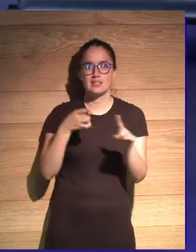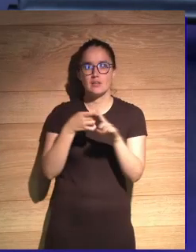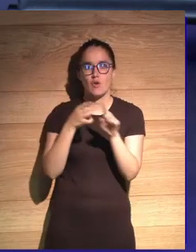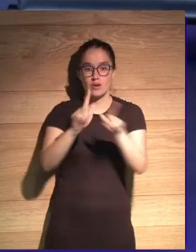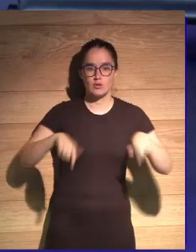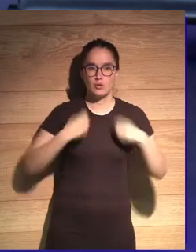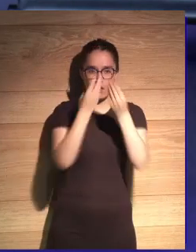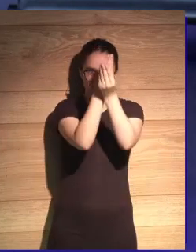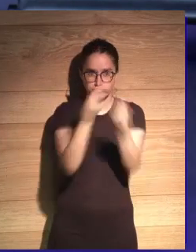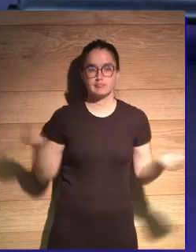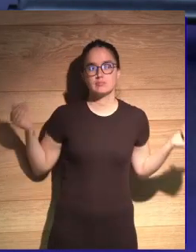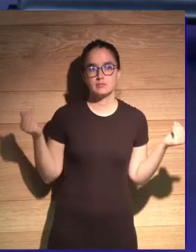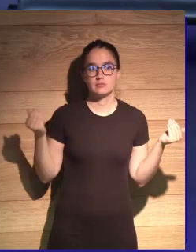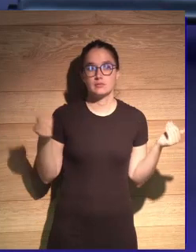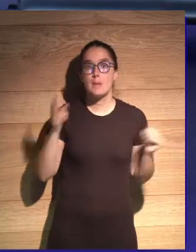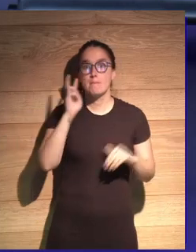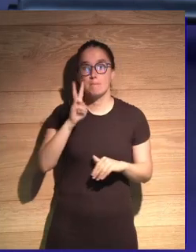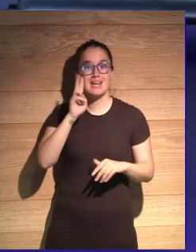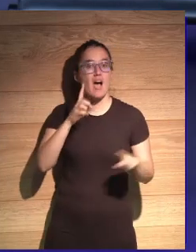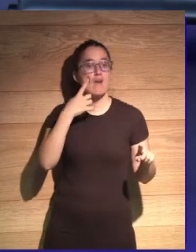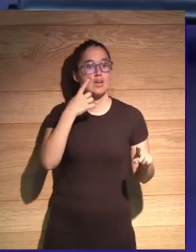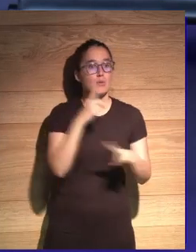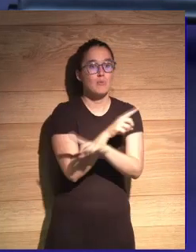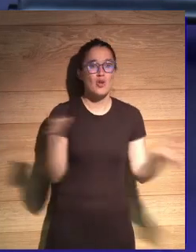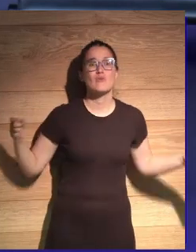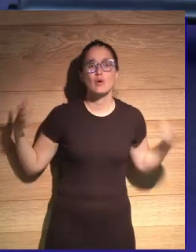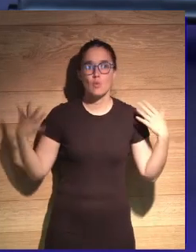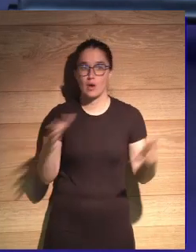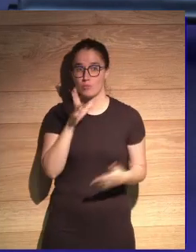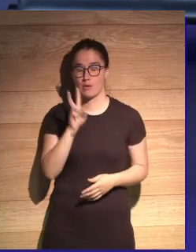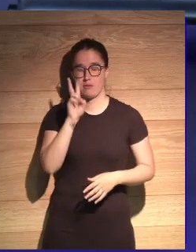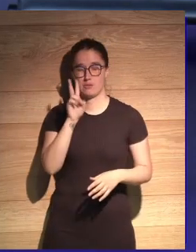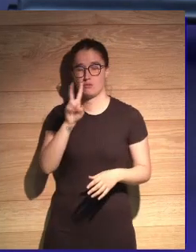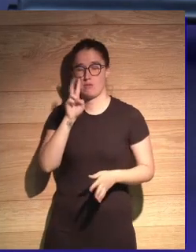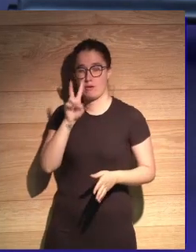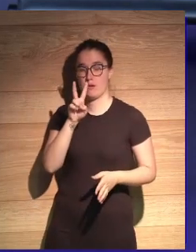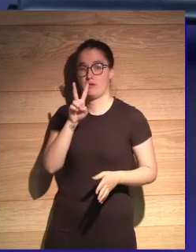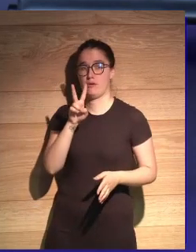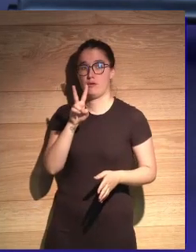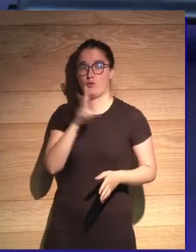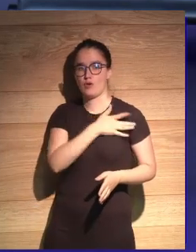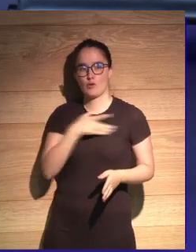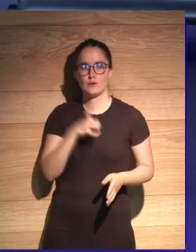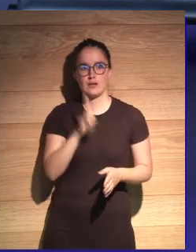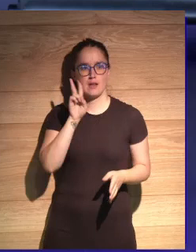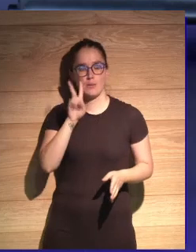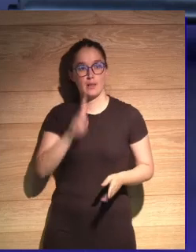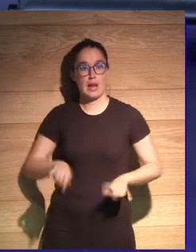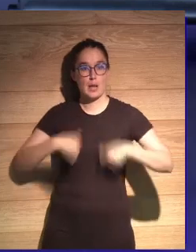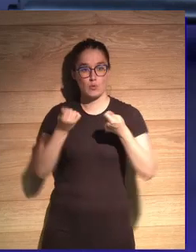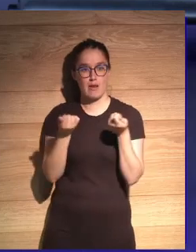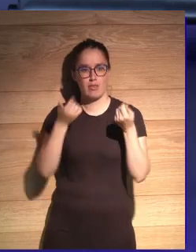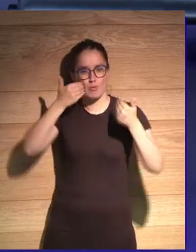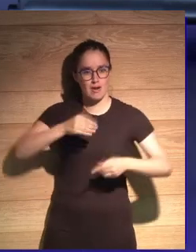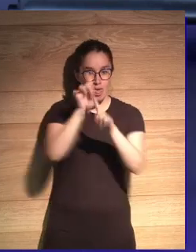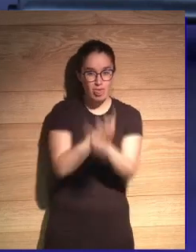If law should make us forget nature, just watch what's being banned, because